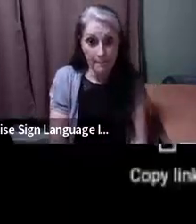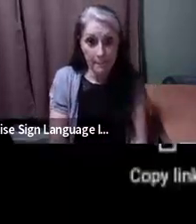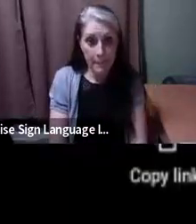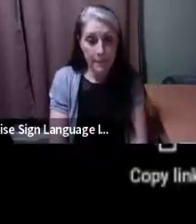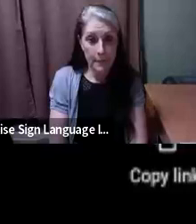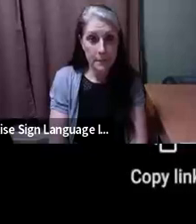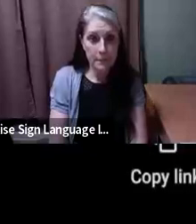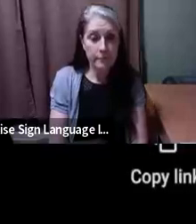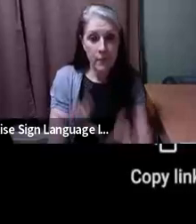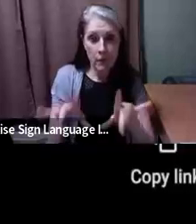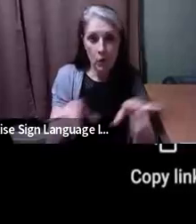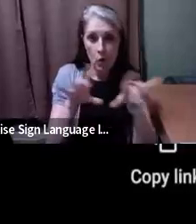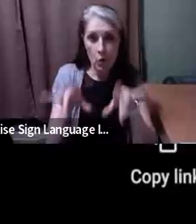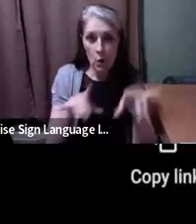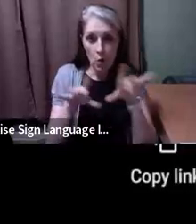the recording.